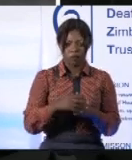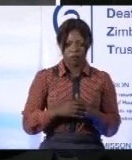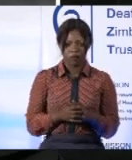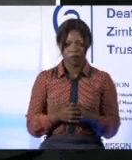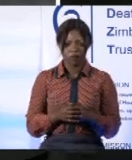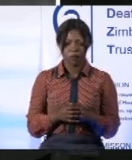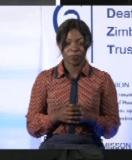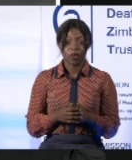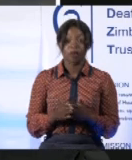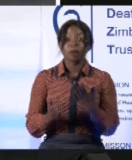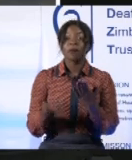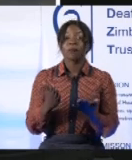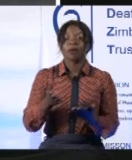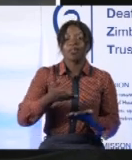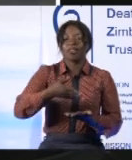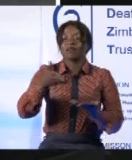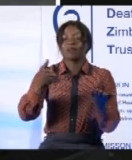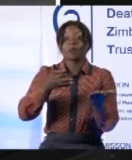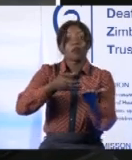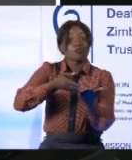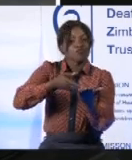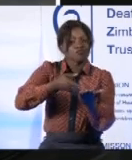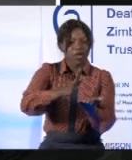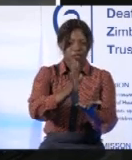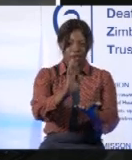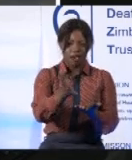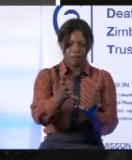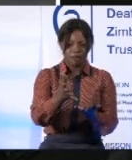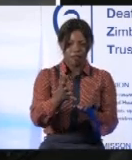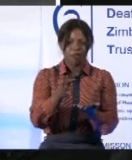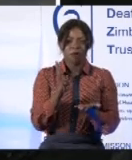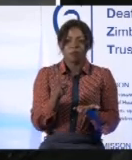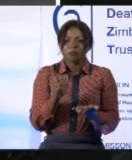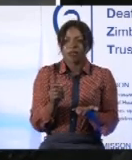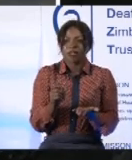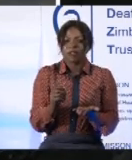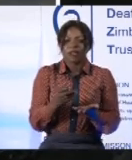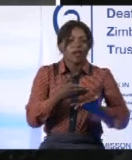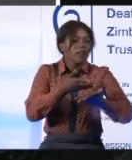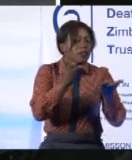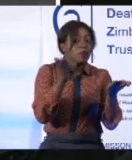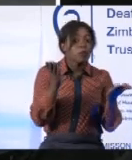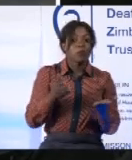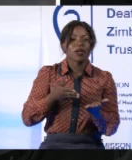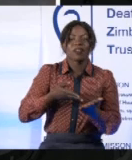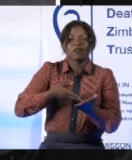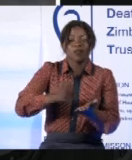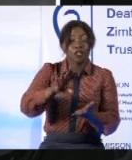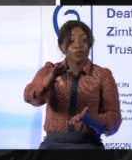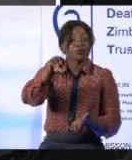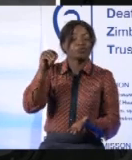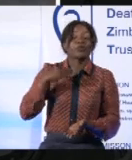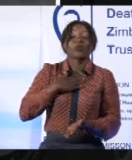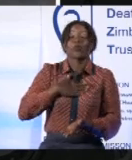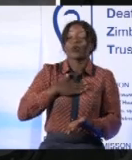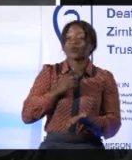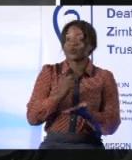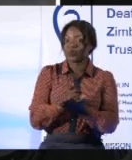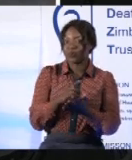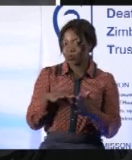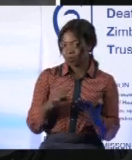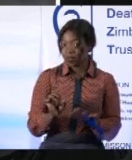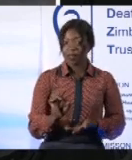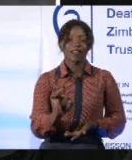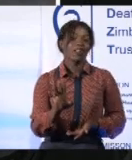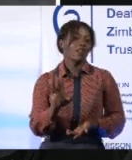them being to pick orientation, shouldn't Zimbabwe be edging forward and looking at all of these things